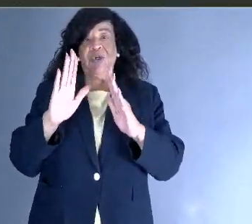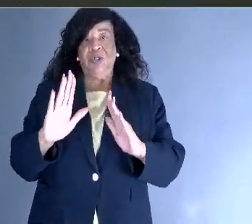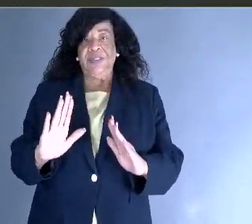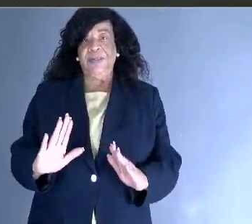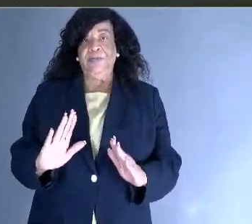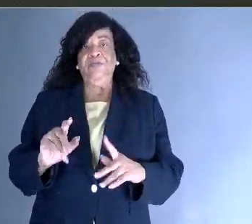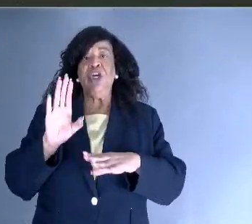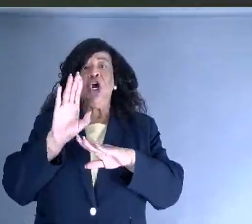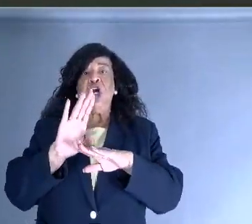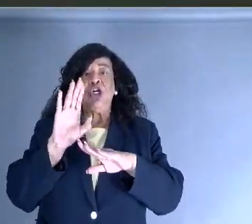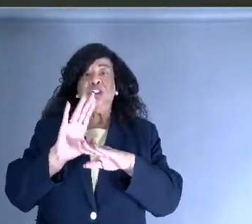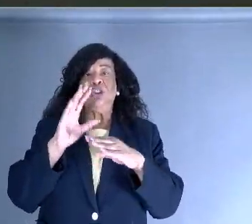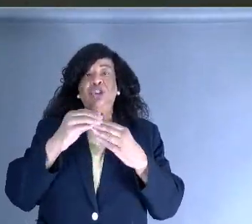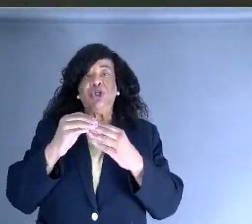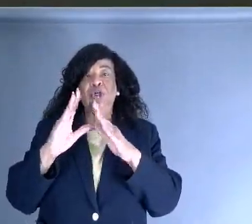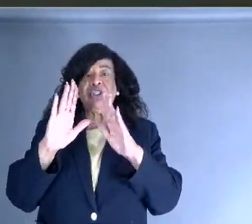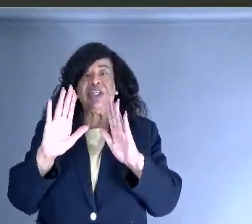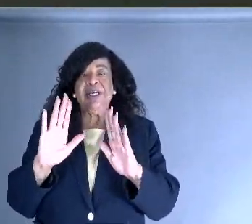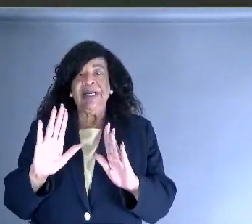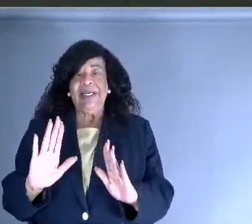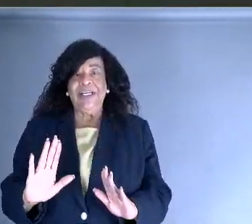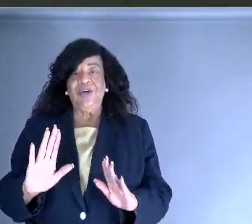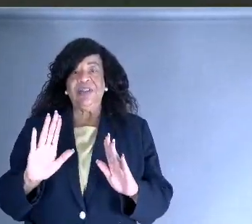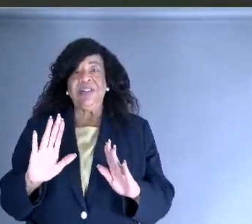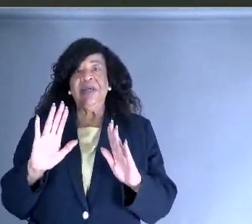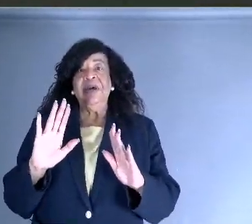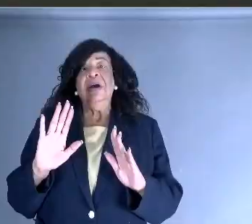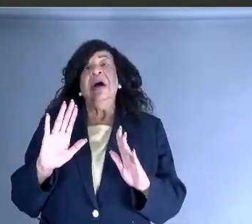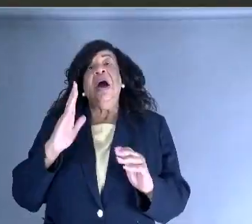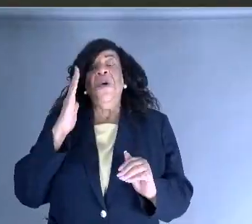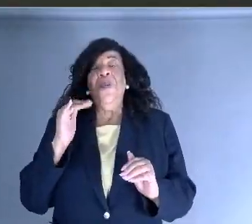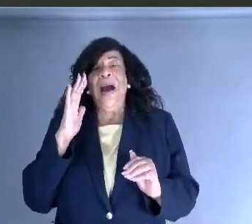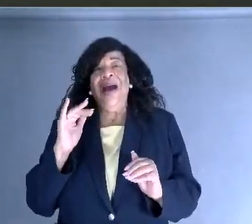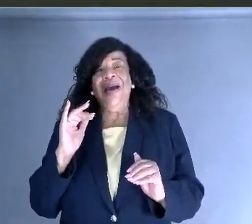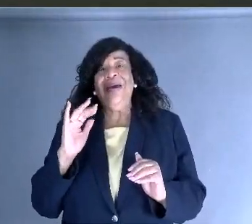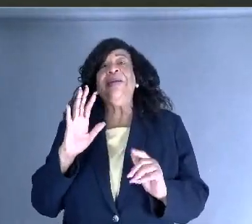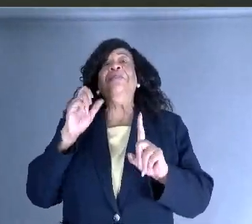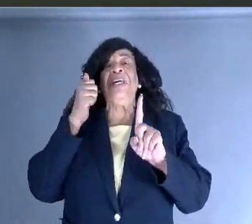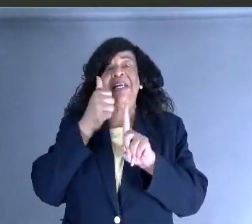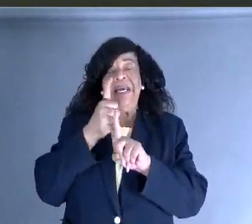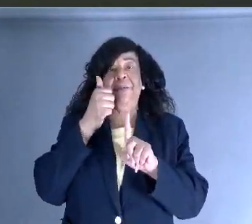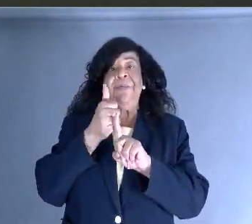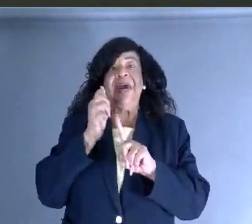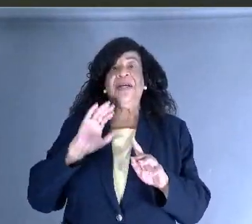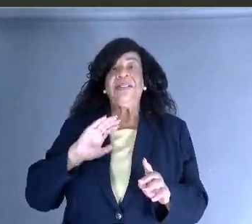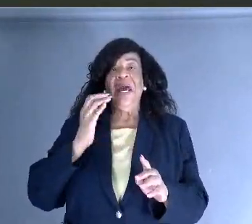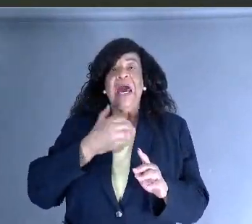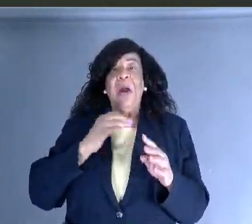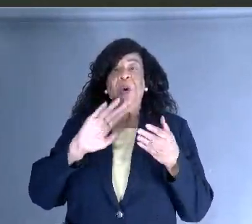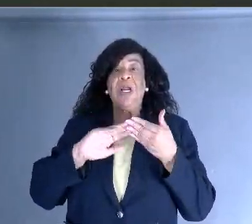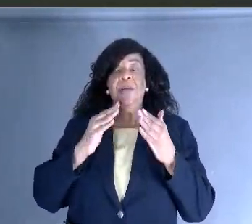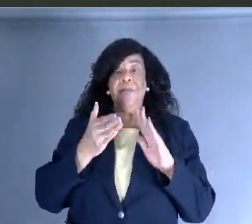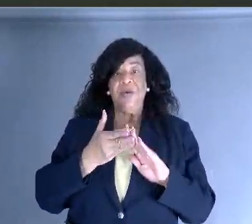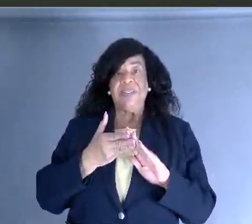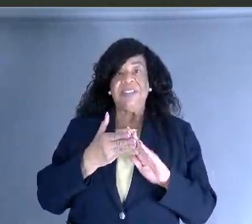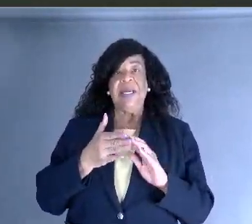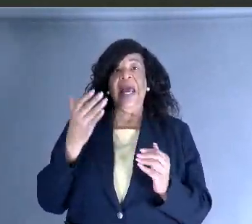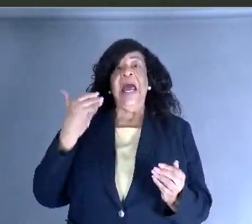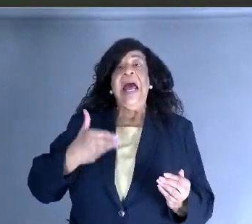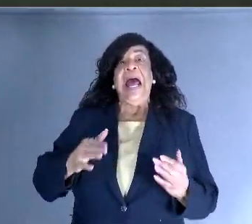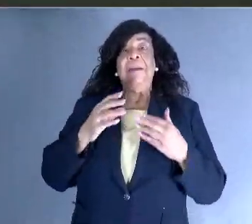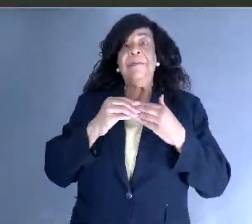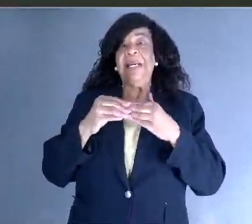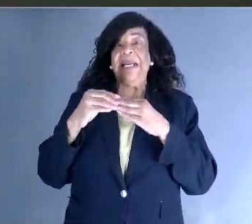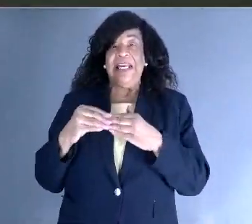of these four walls and impact our community for the glory of God because I'm a leader that is leading